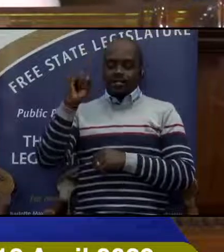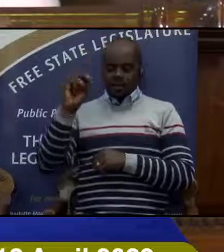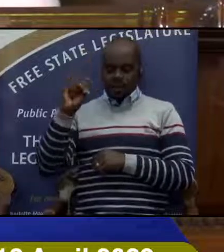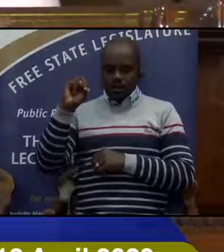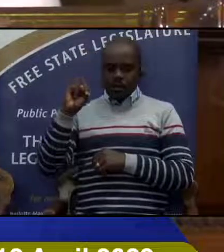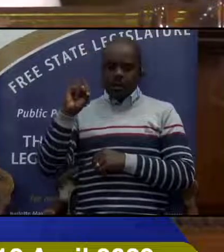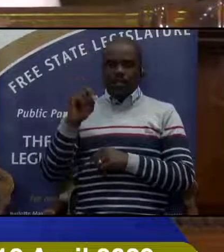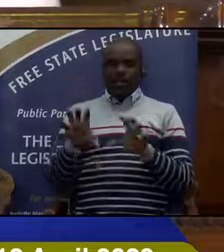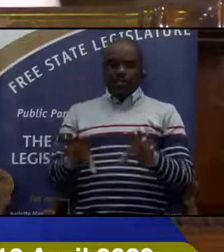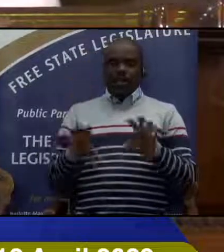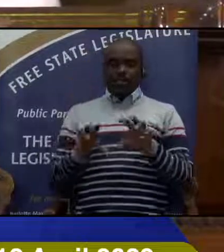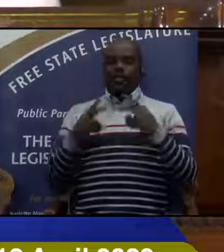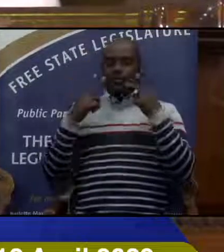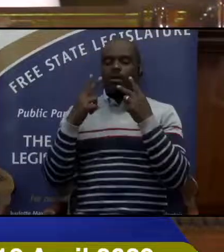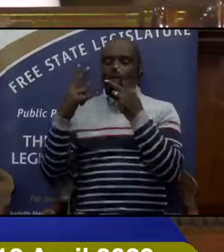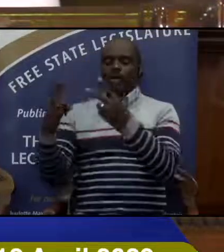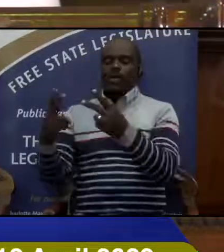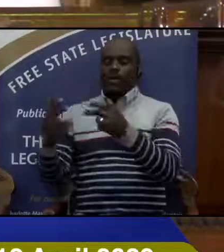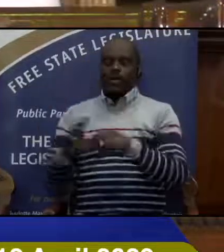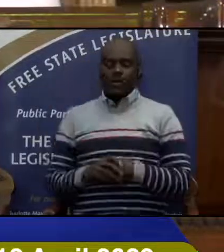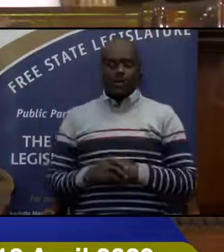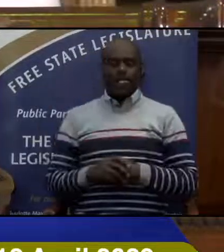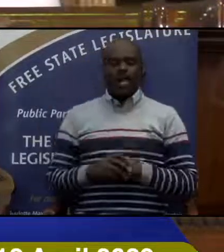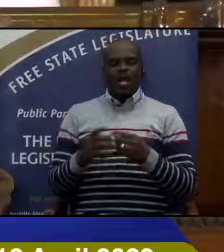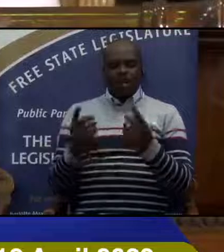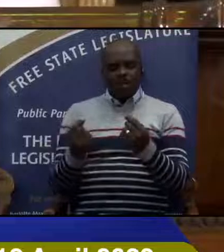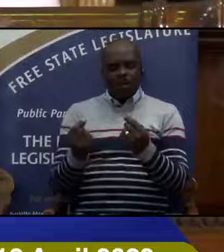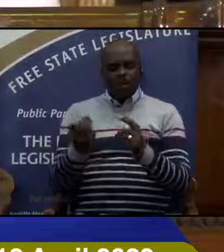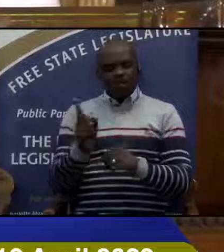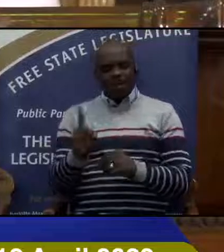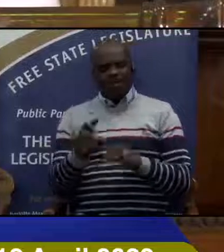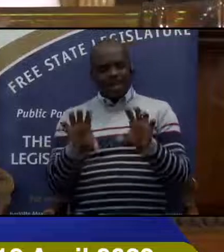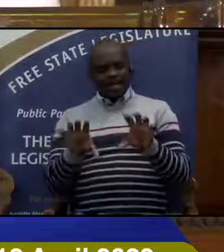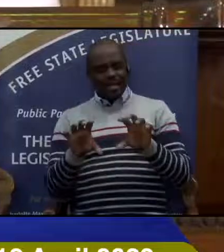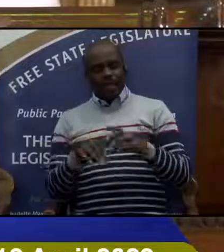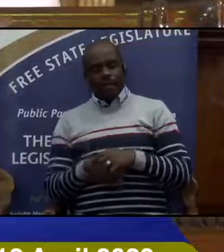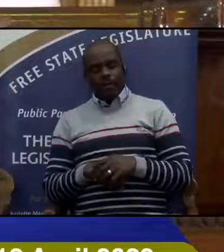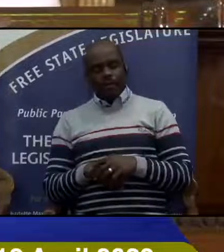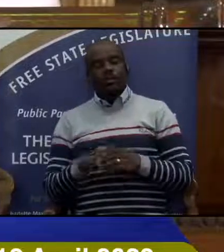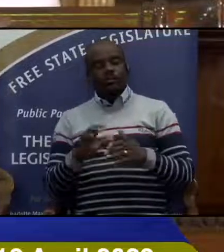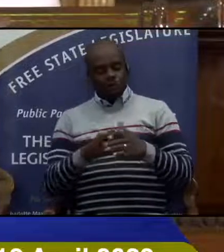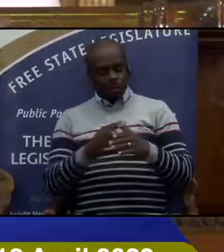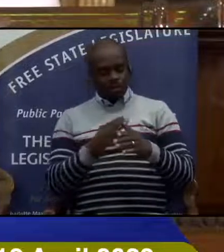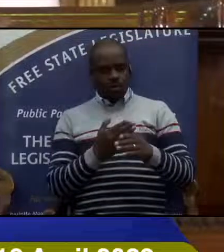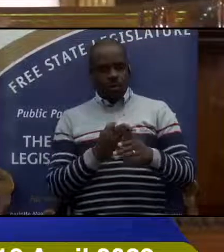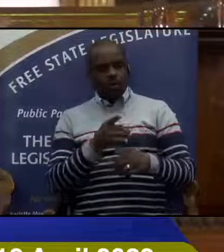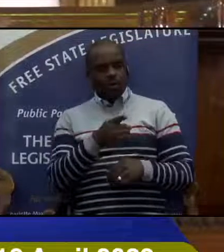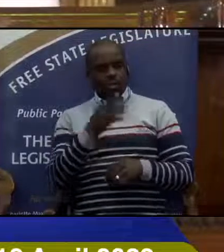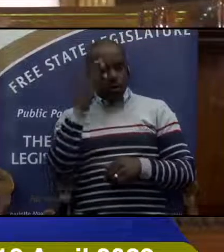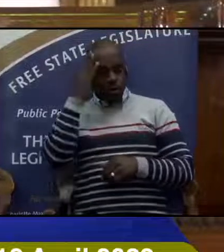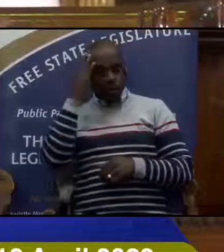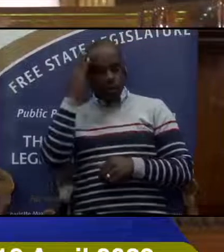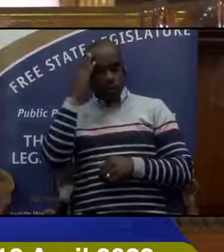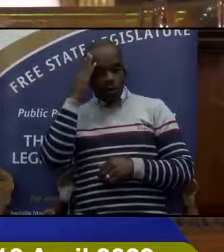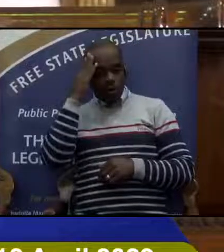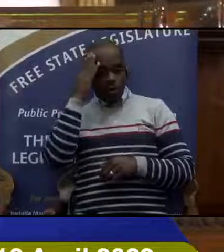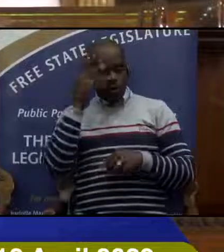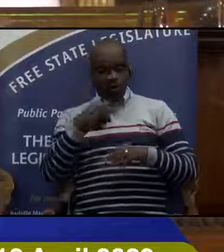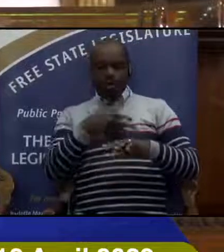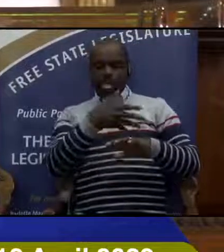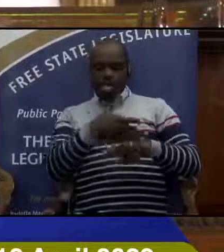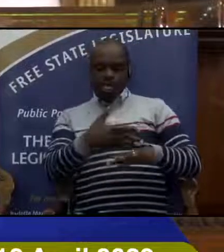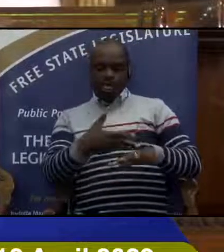King Eklaiza Ashabe is because he knows that the wounds are still